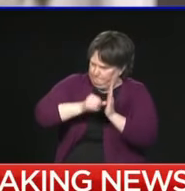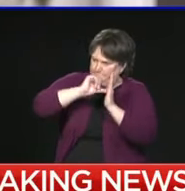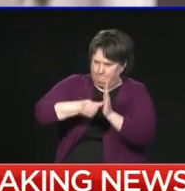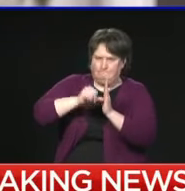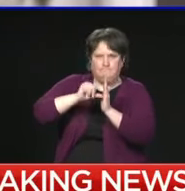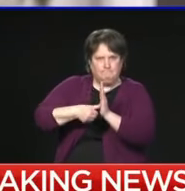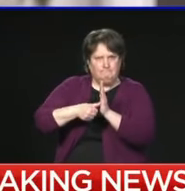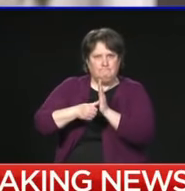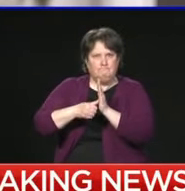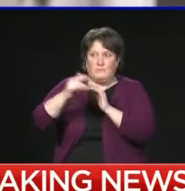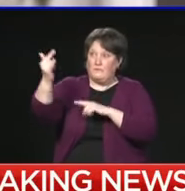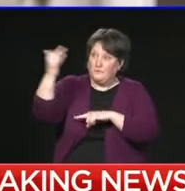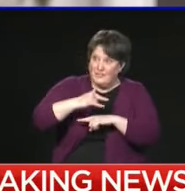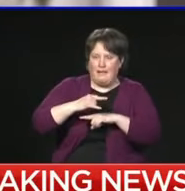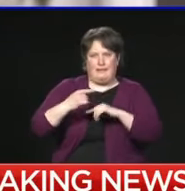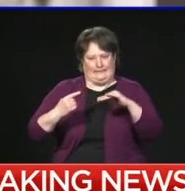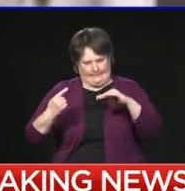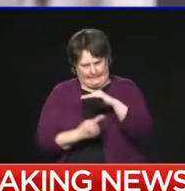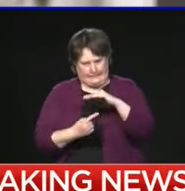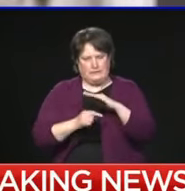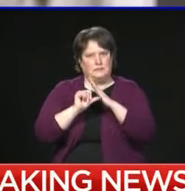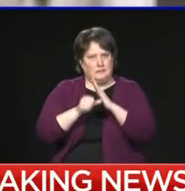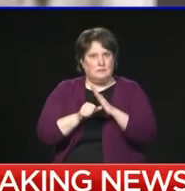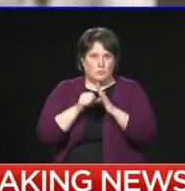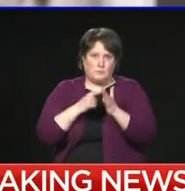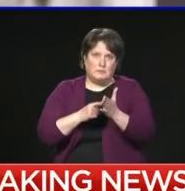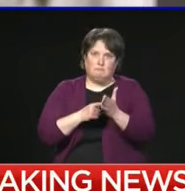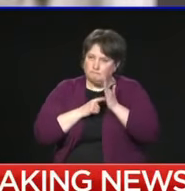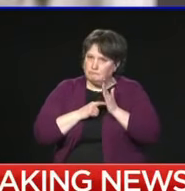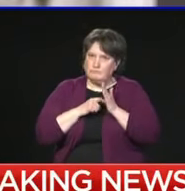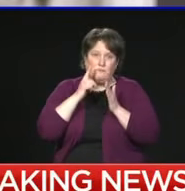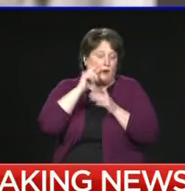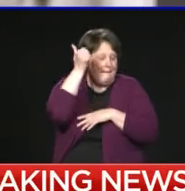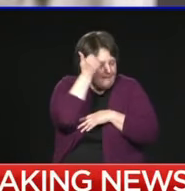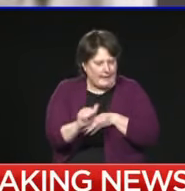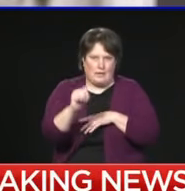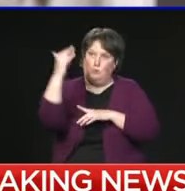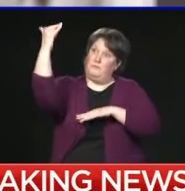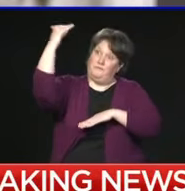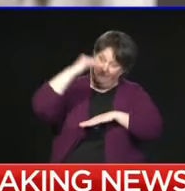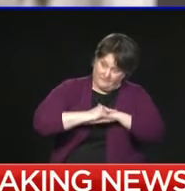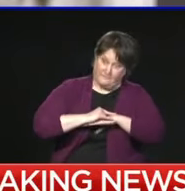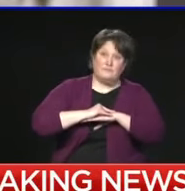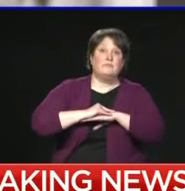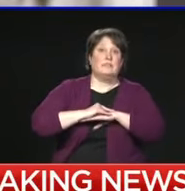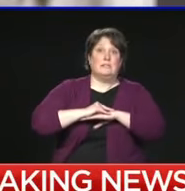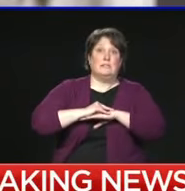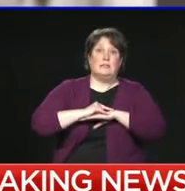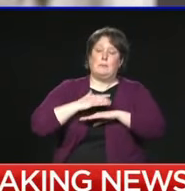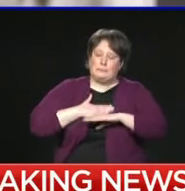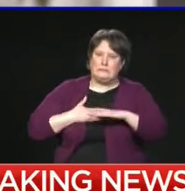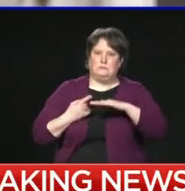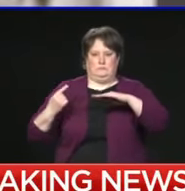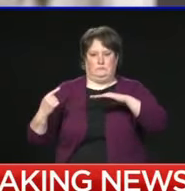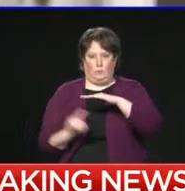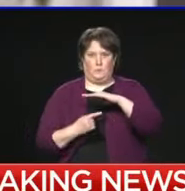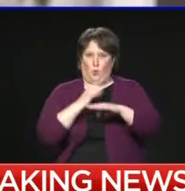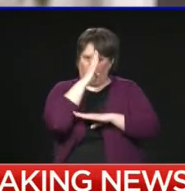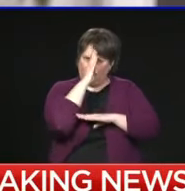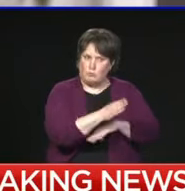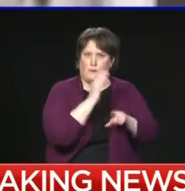continue to highlight that. We will continue to require that of anyone coming into Canada, that they isolate